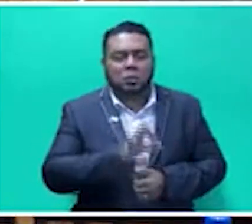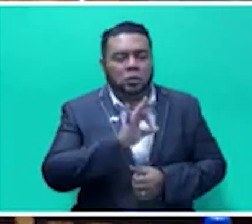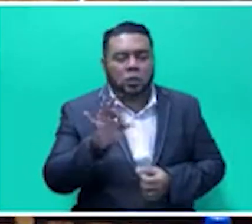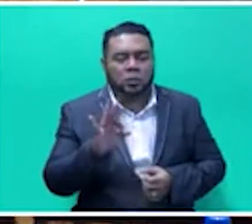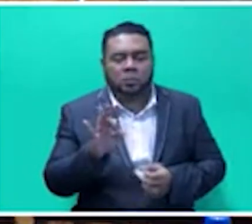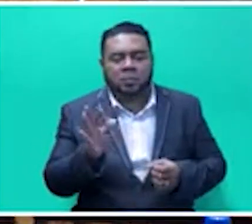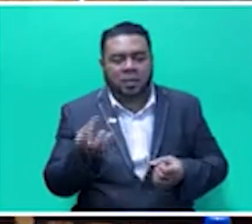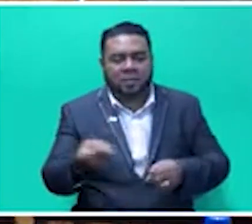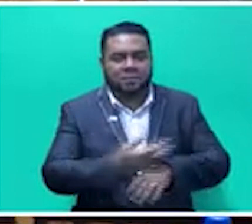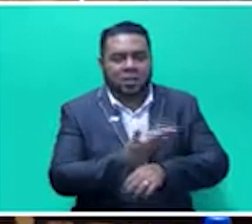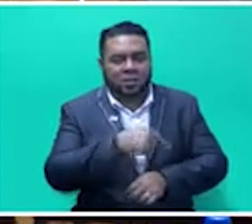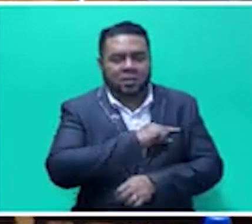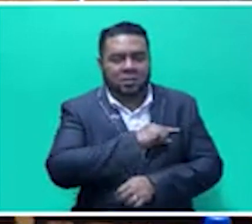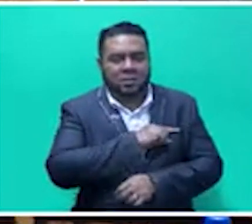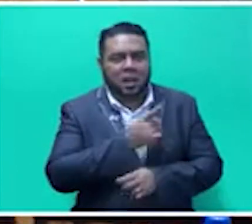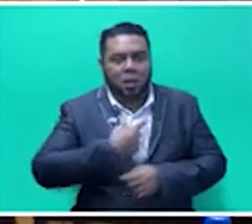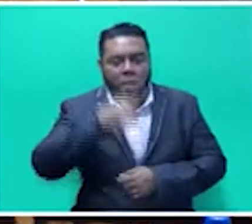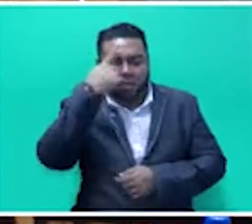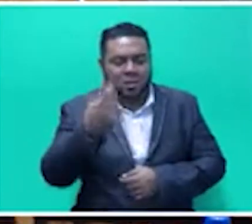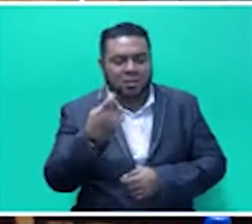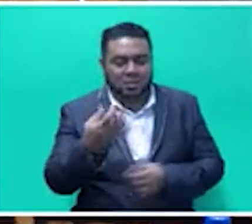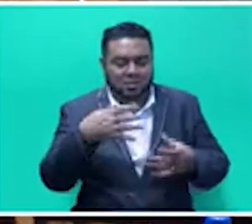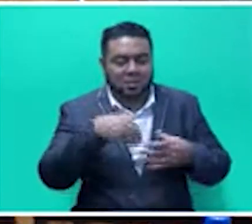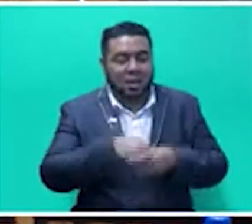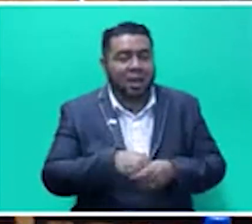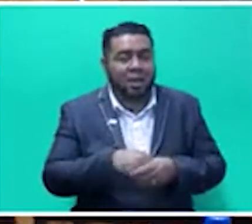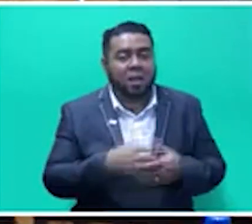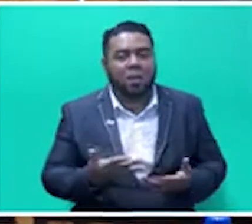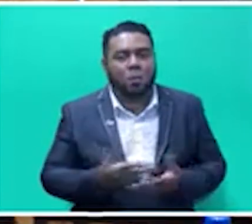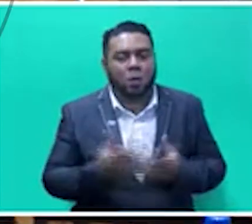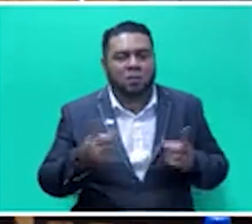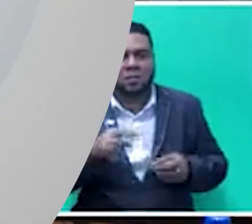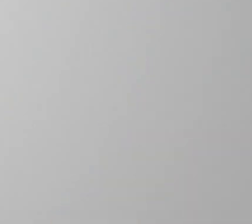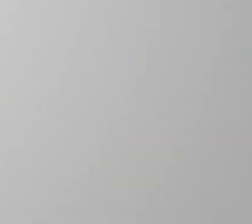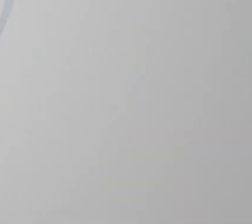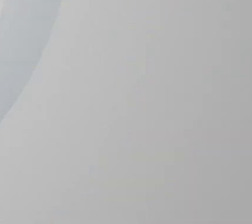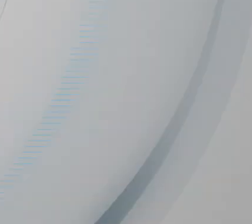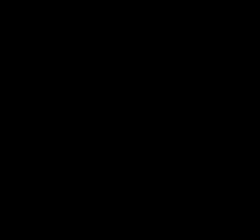on our philosophy and our idea of what Fiji should be.